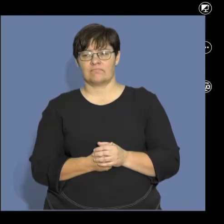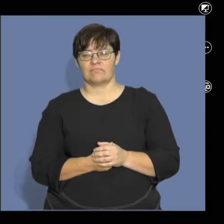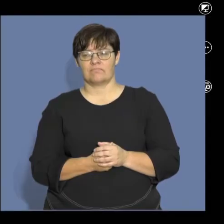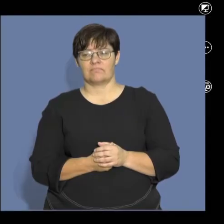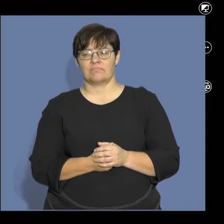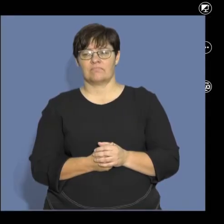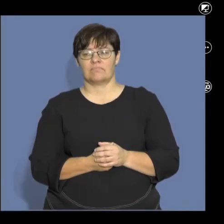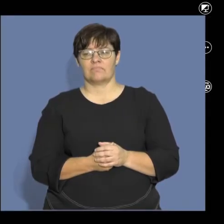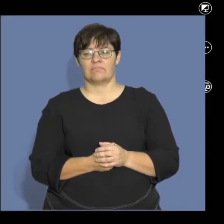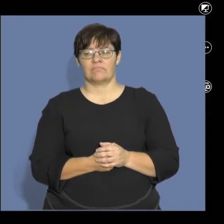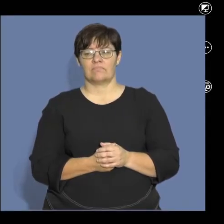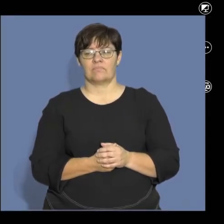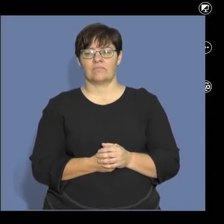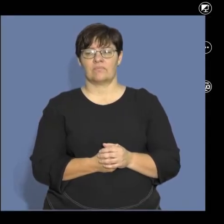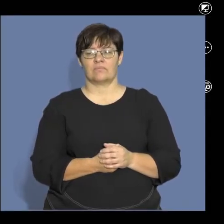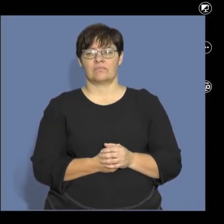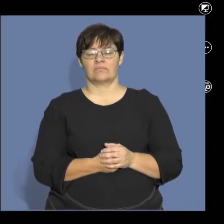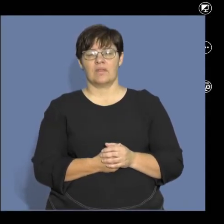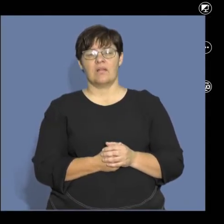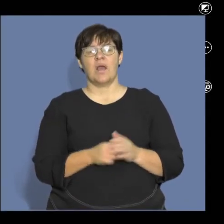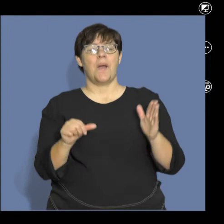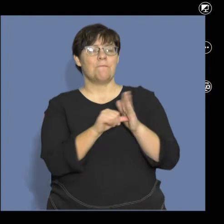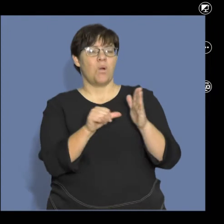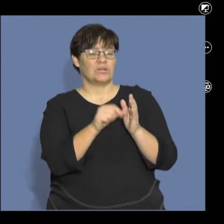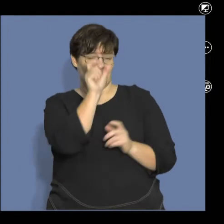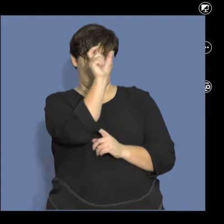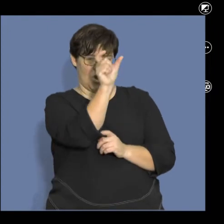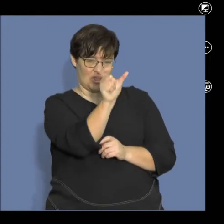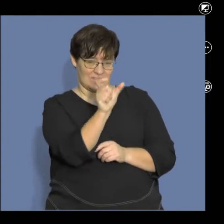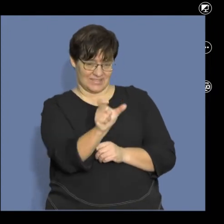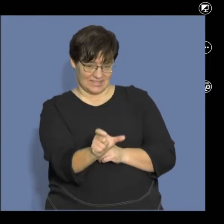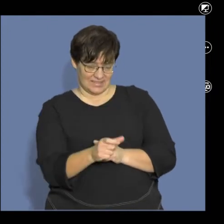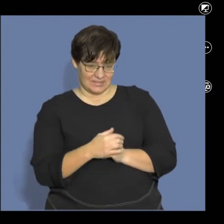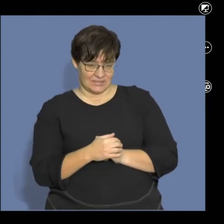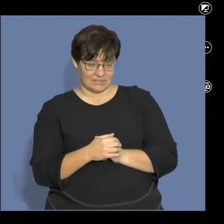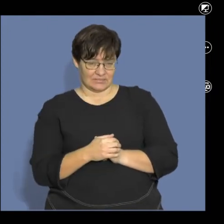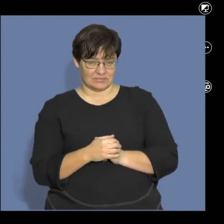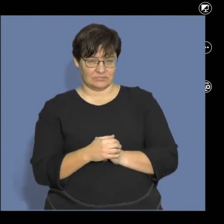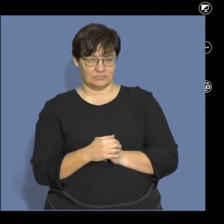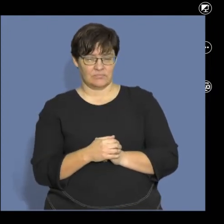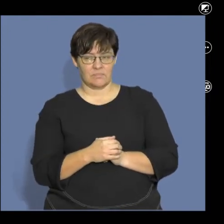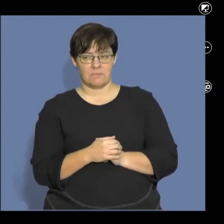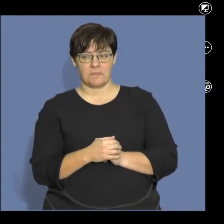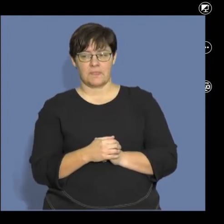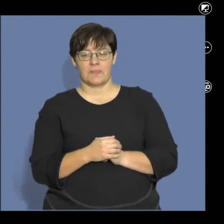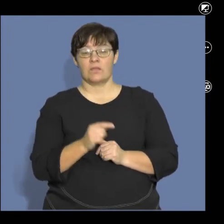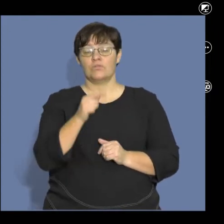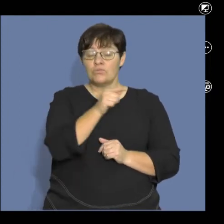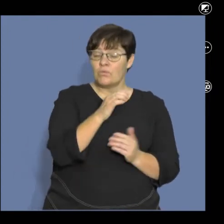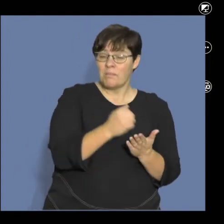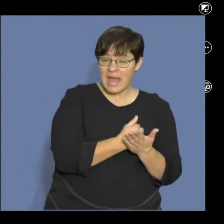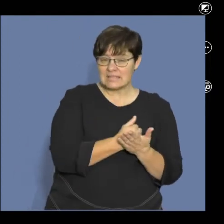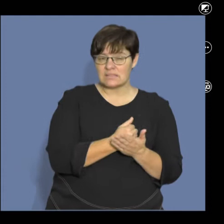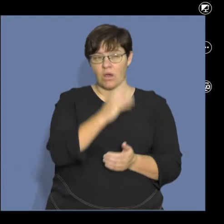Here are a number of key words again, and this is where you've got to